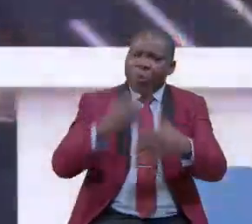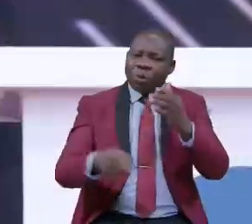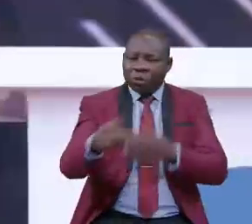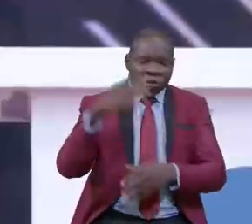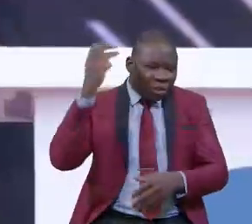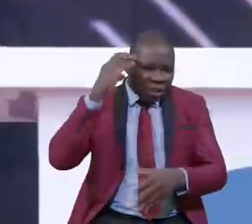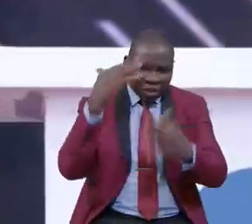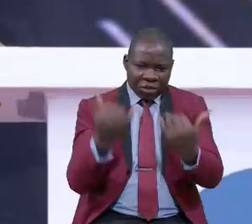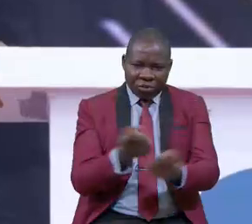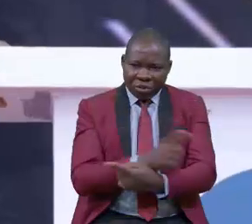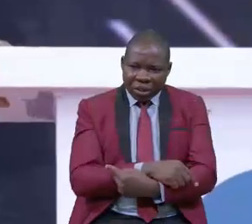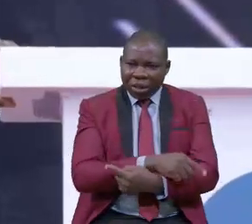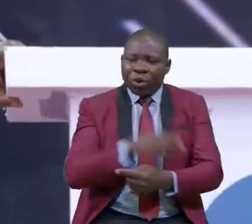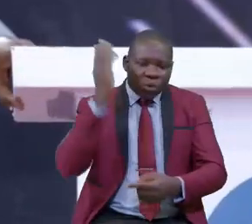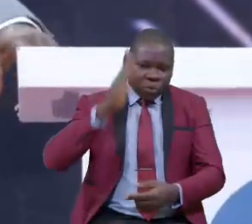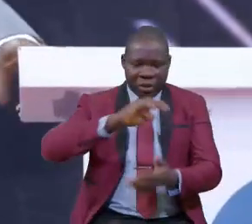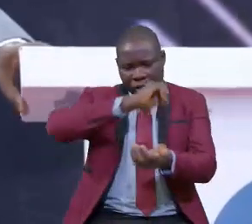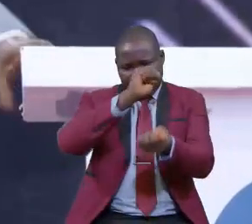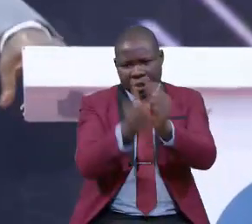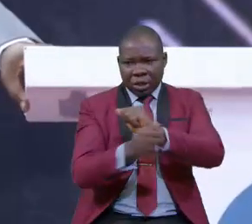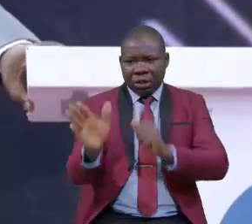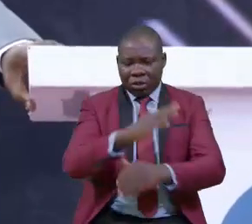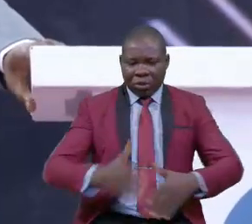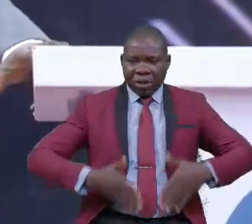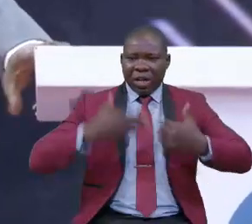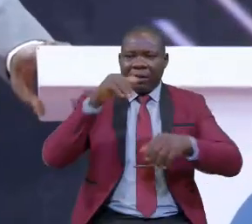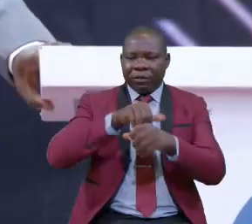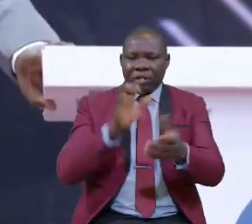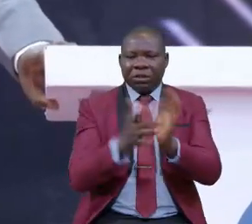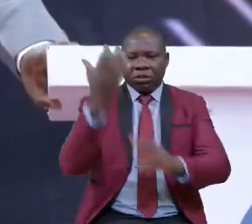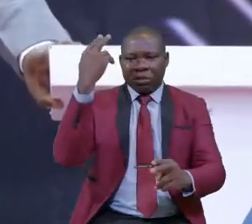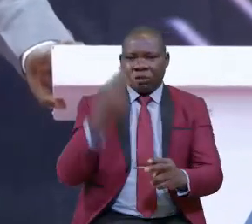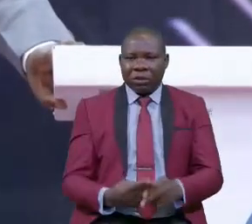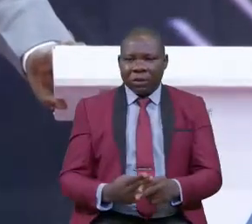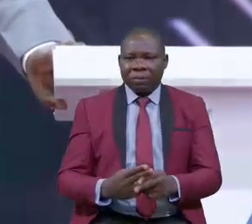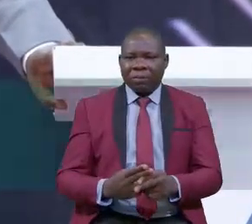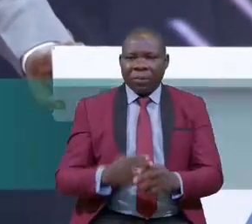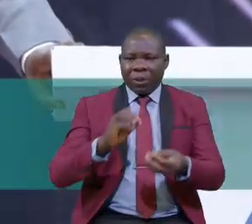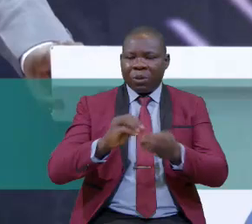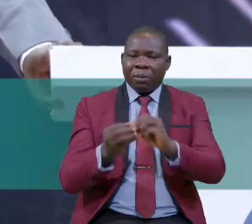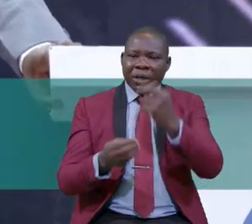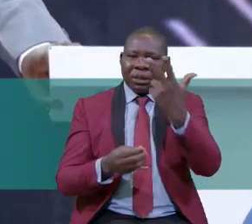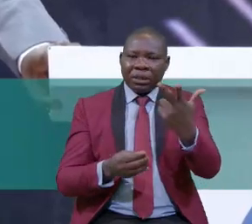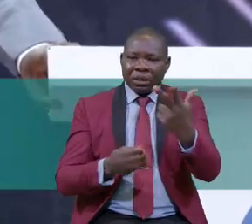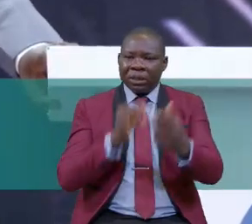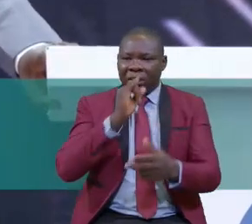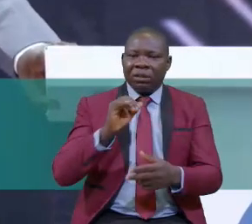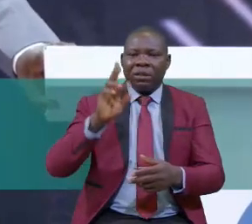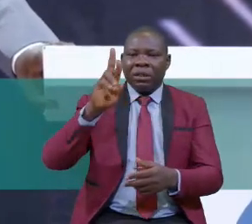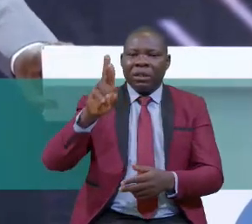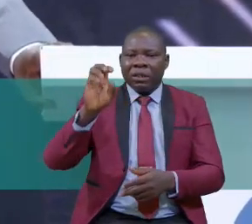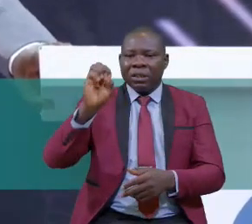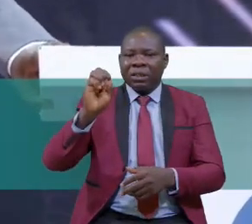recommissioned by Christ for mastery. Number three is refined and rebuilt. You